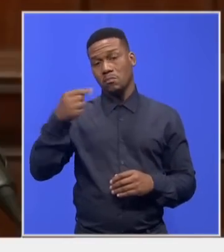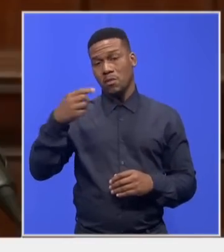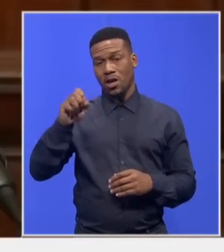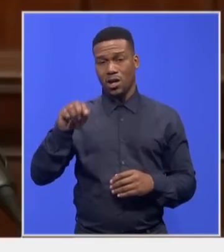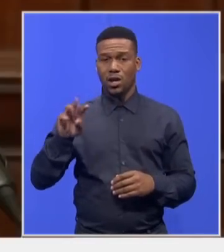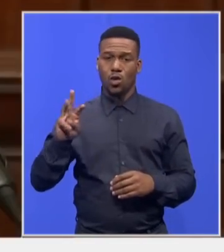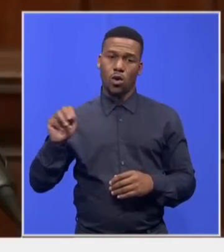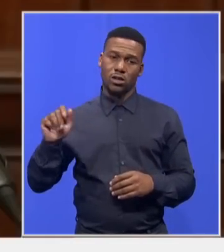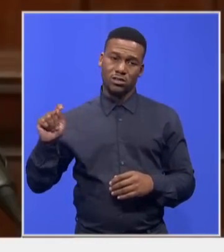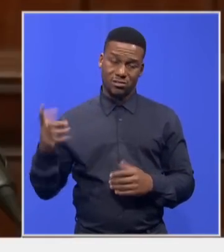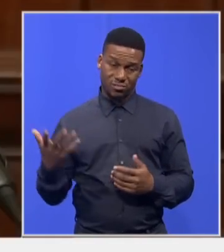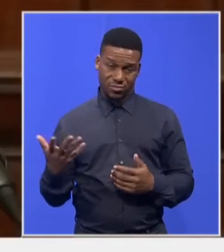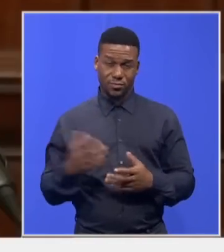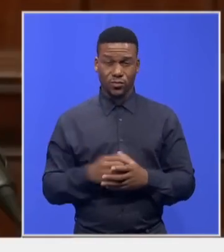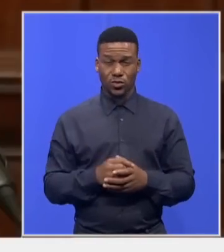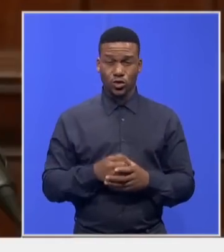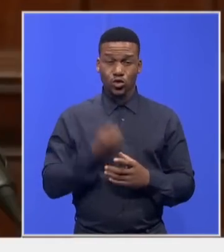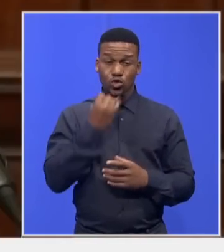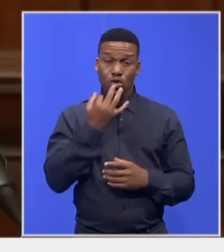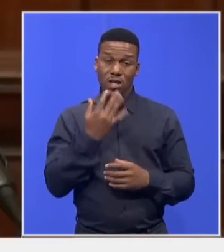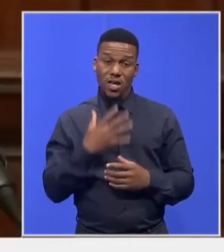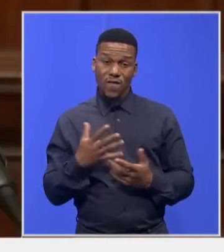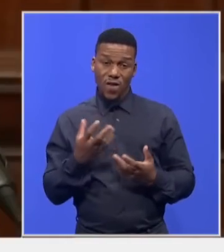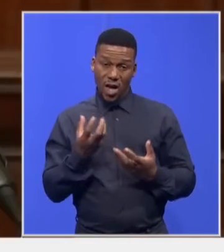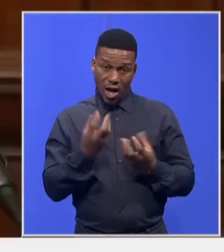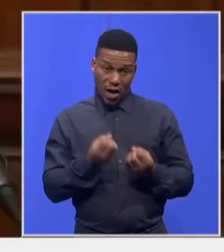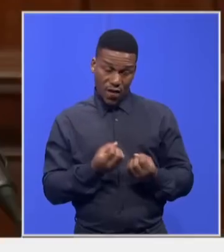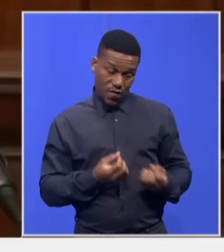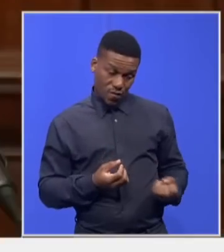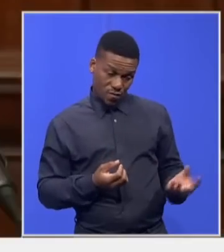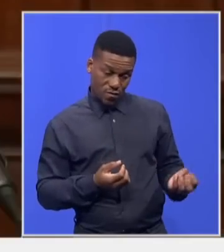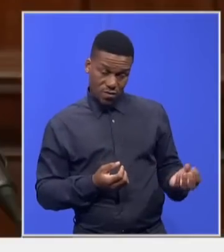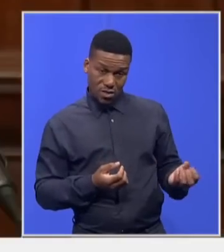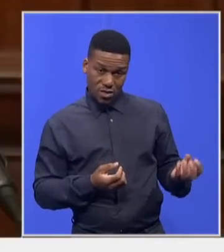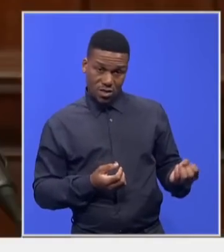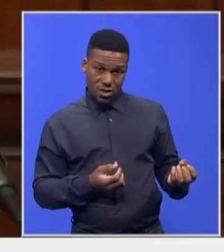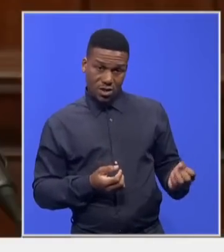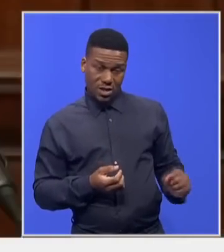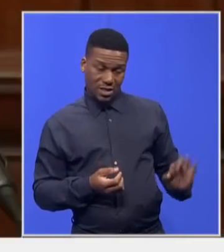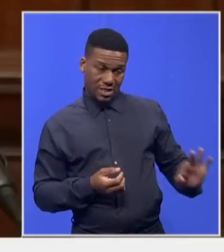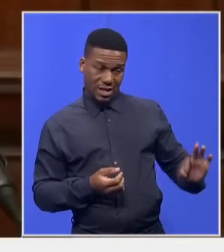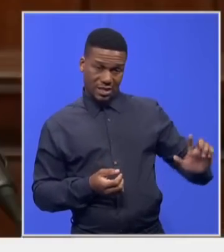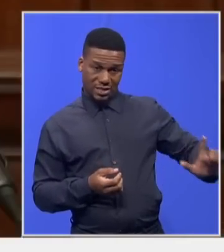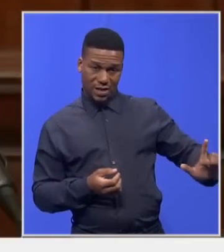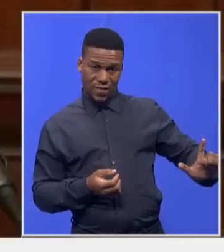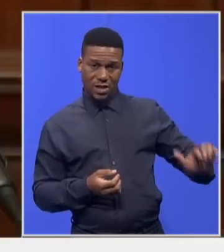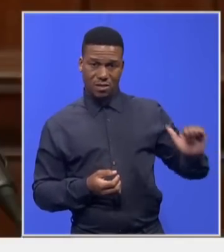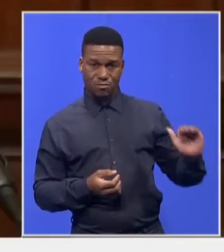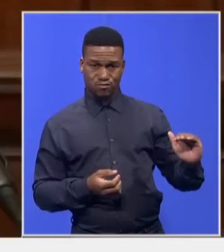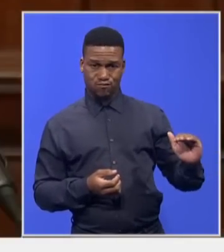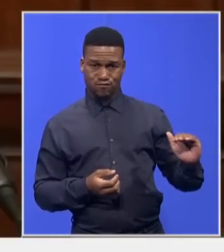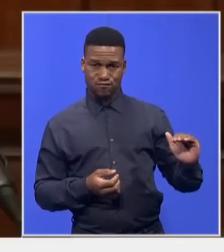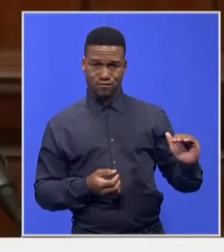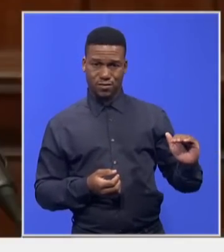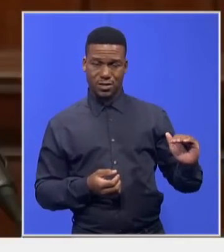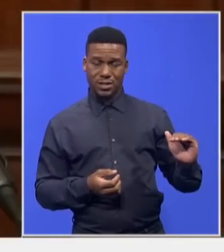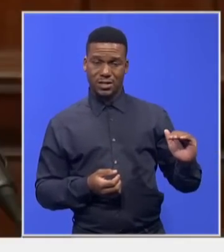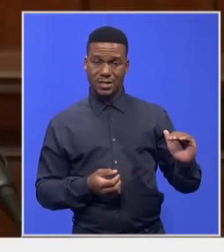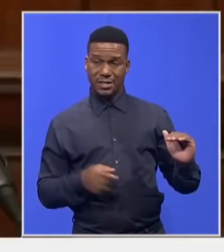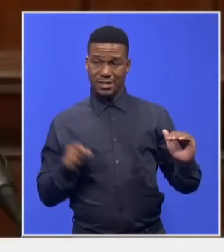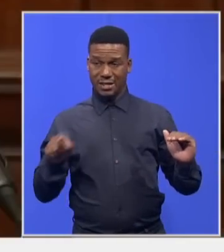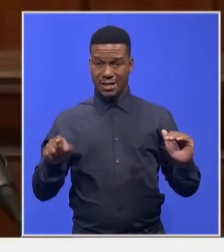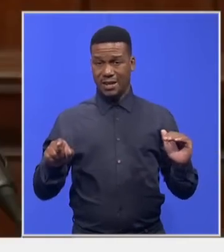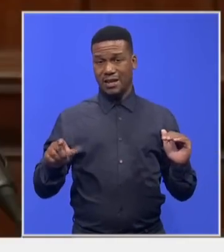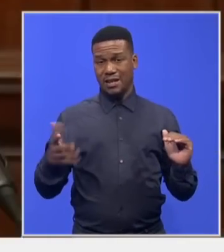of 27 megawatts. I said summer conditions were sitting at 32 megawatts. The delta or the difference is about